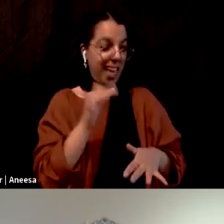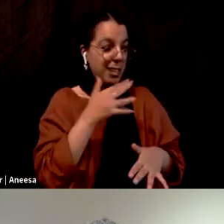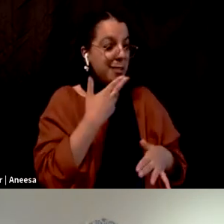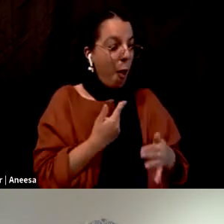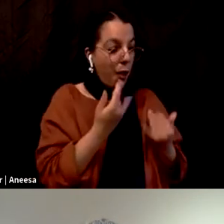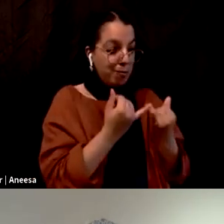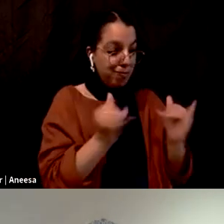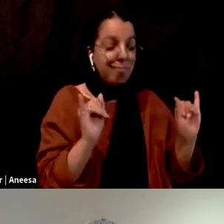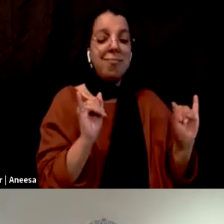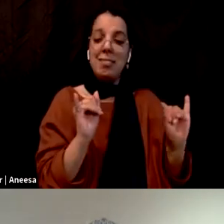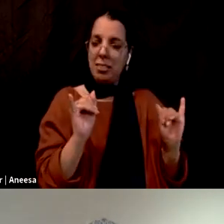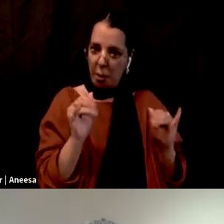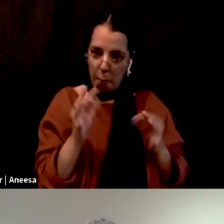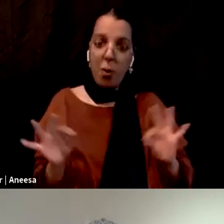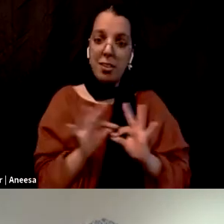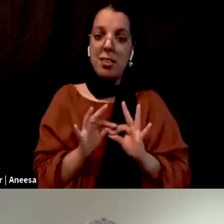to be able to